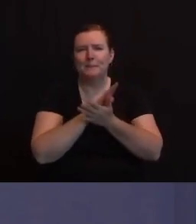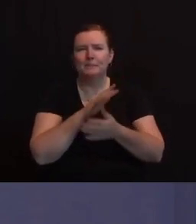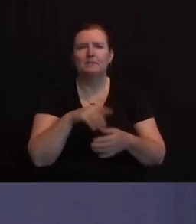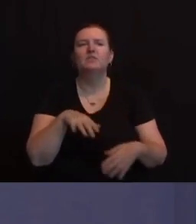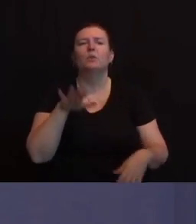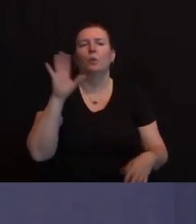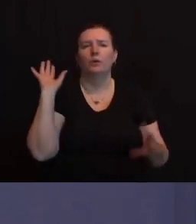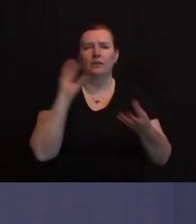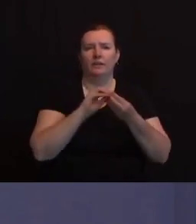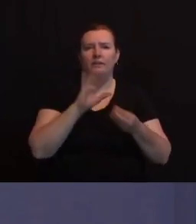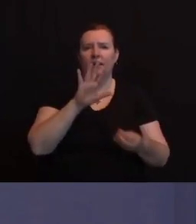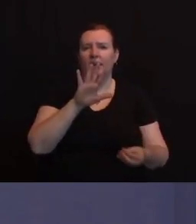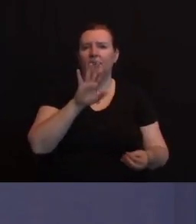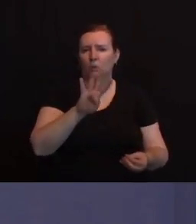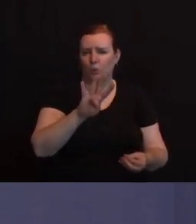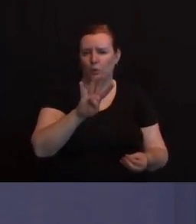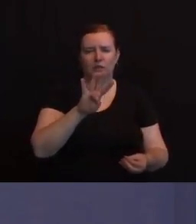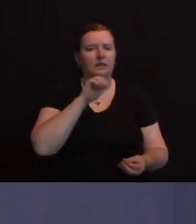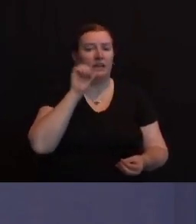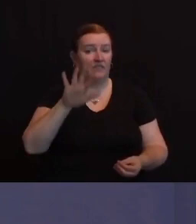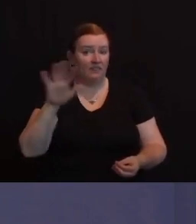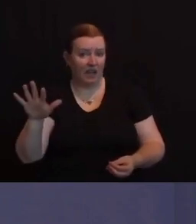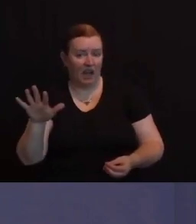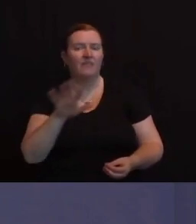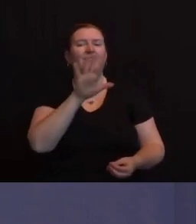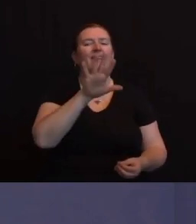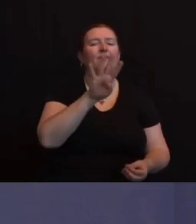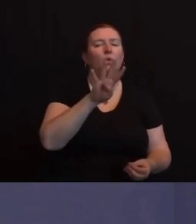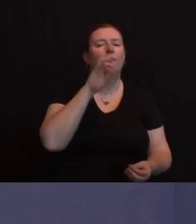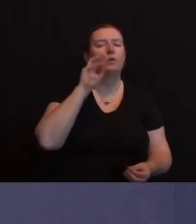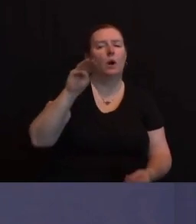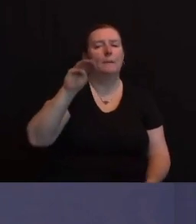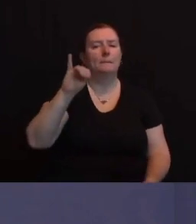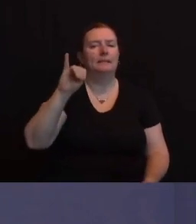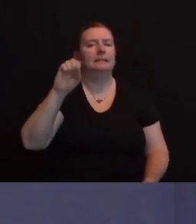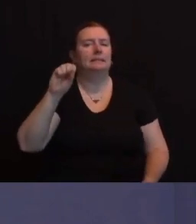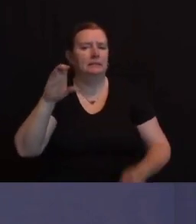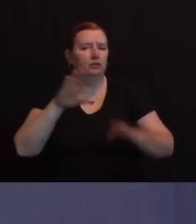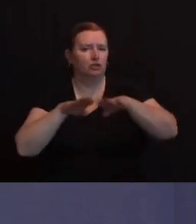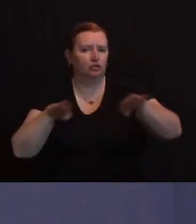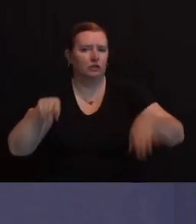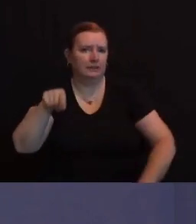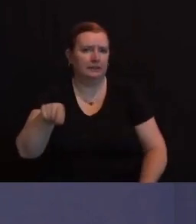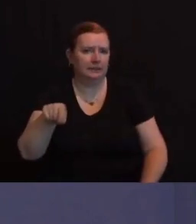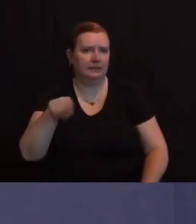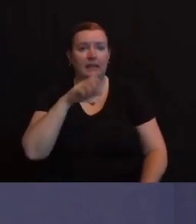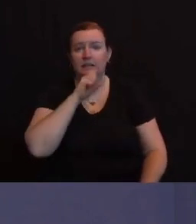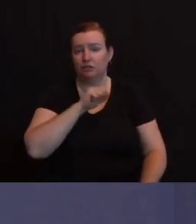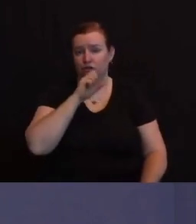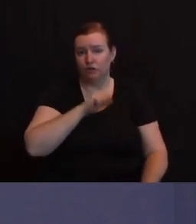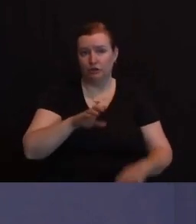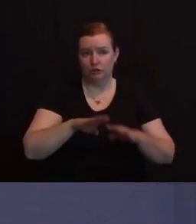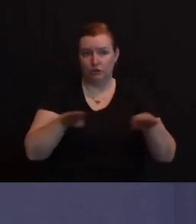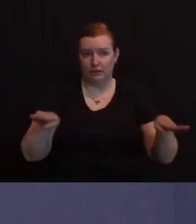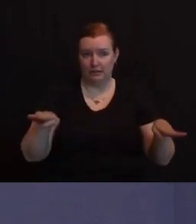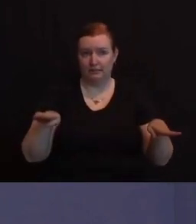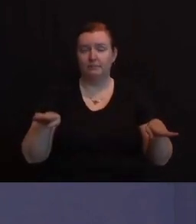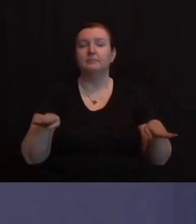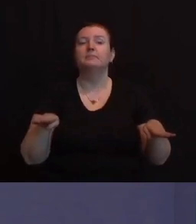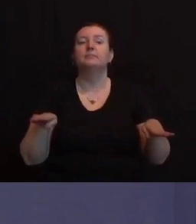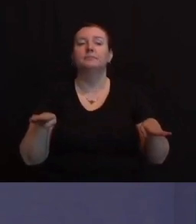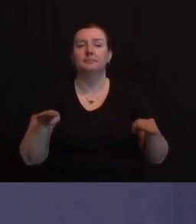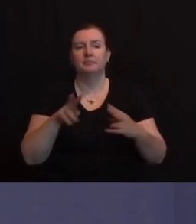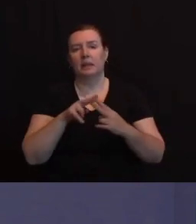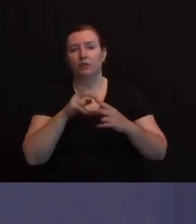not 55, 54 total cases in the state. The children affected, as I have shared, have either tested positive for